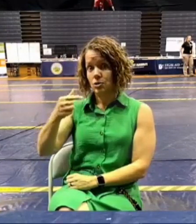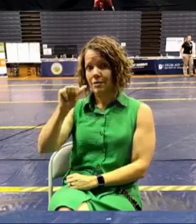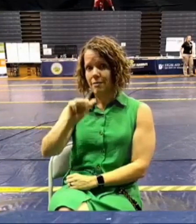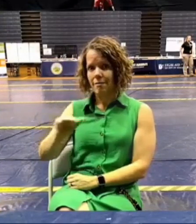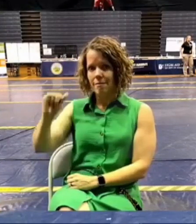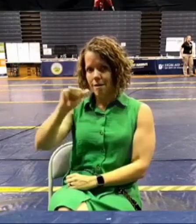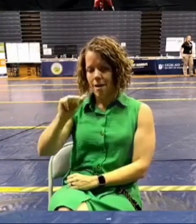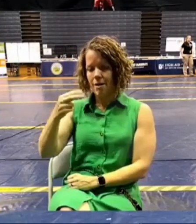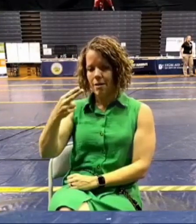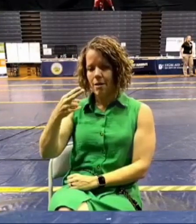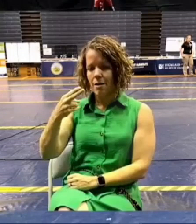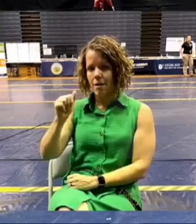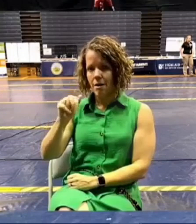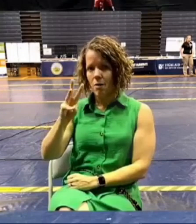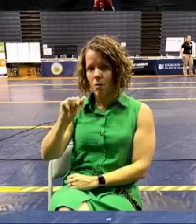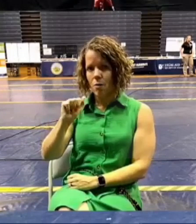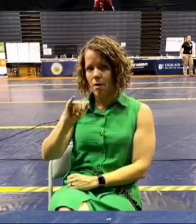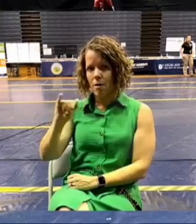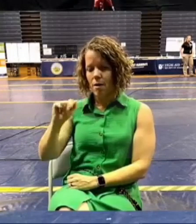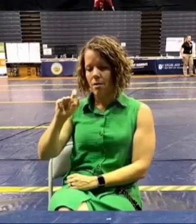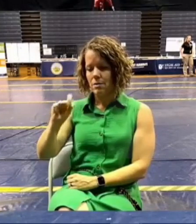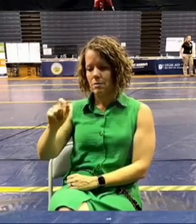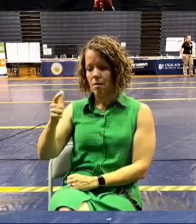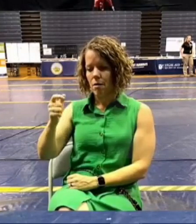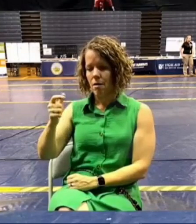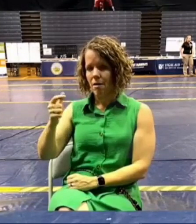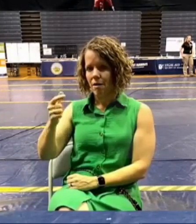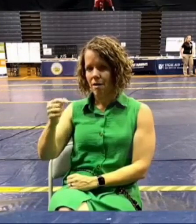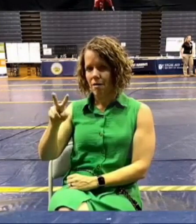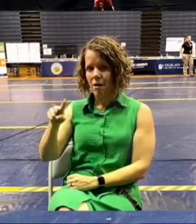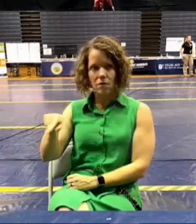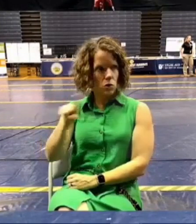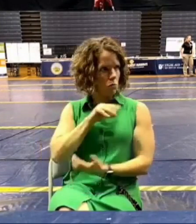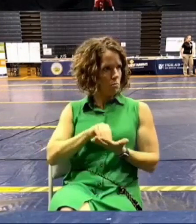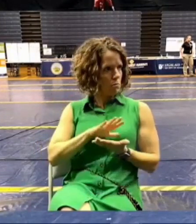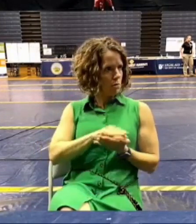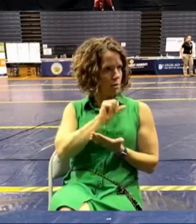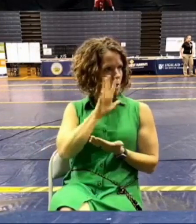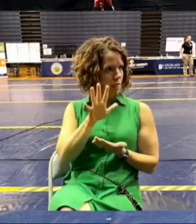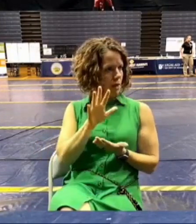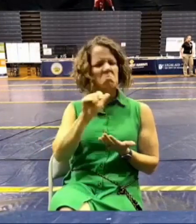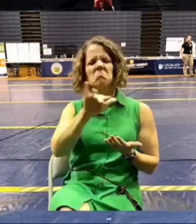hawaiiag@hawaii.gov. Okay? I see nobody writing them down. Okay, that's all right.